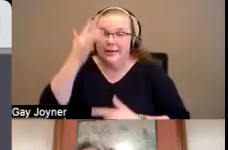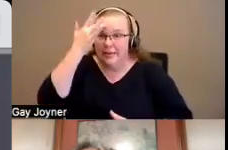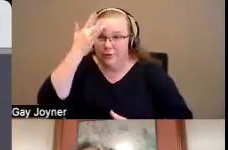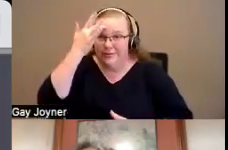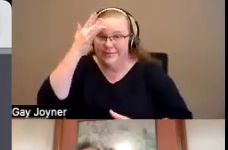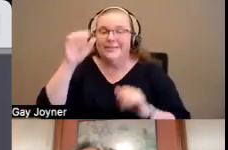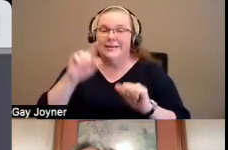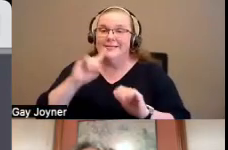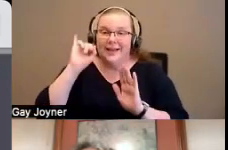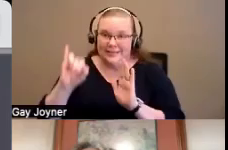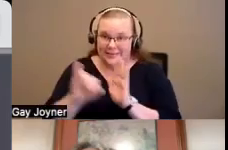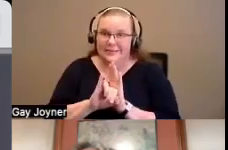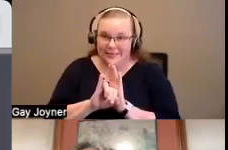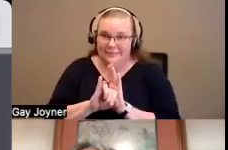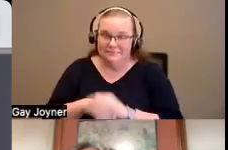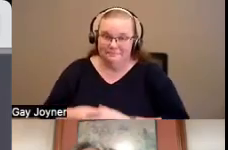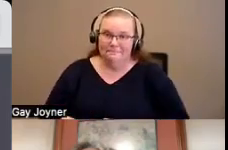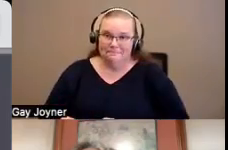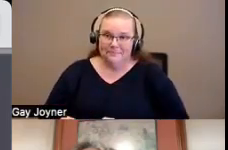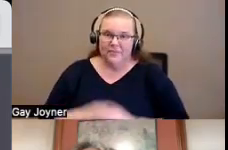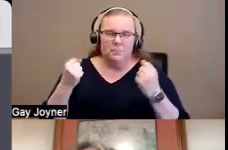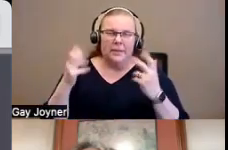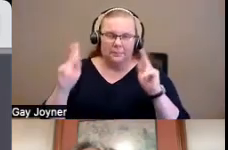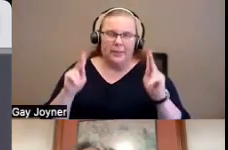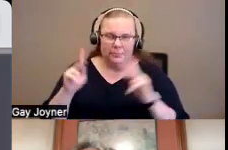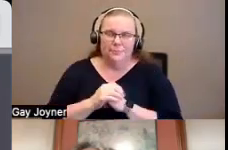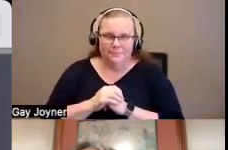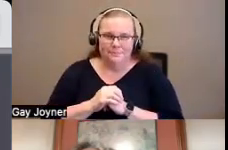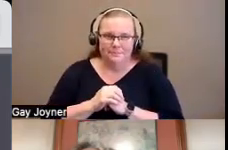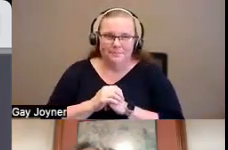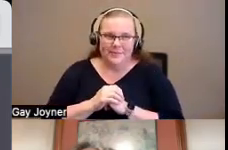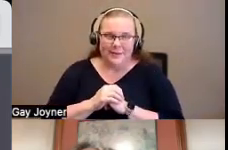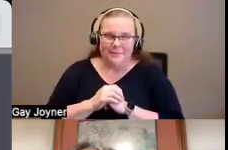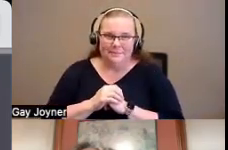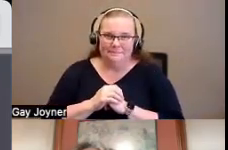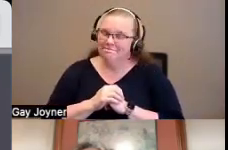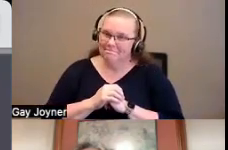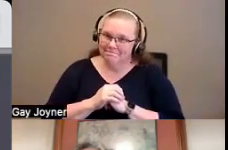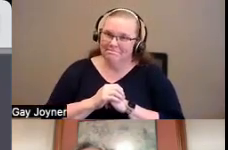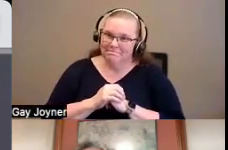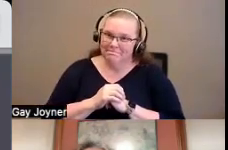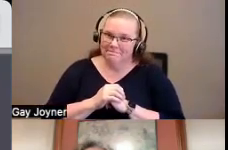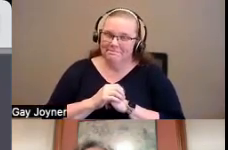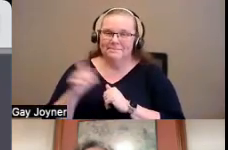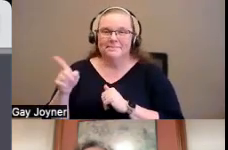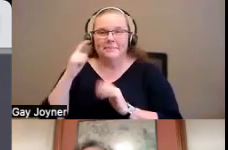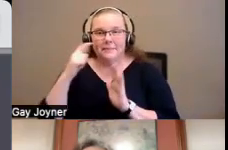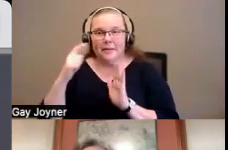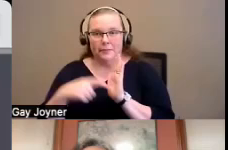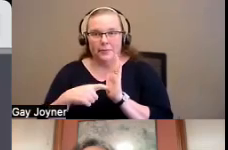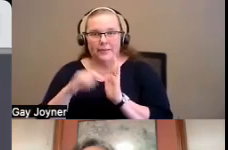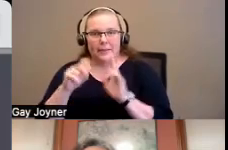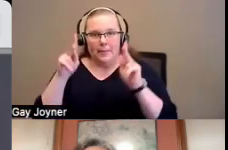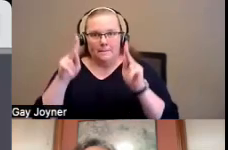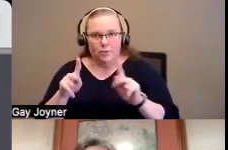It's not an illness. It is an identity Mm. Yeah. for many people. So I noticed that the person on